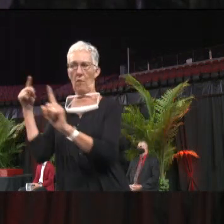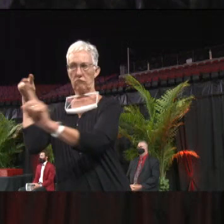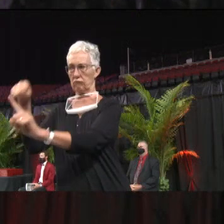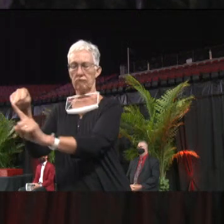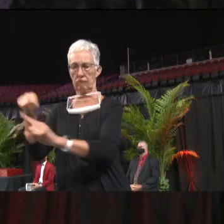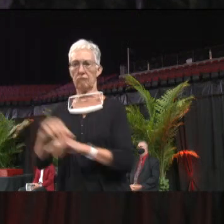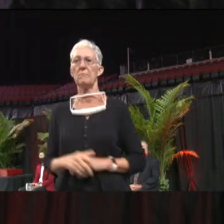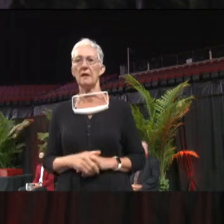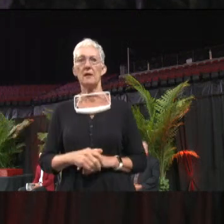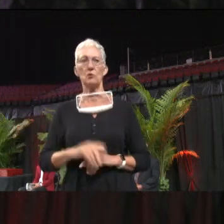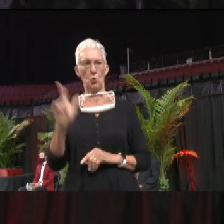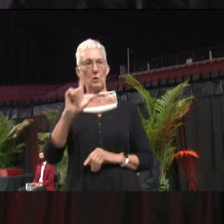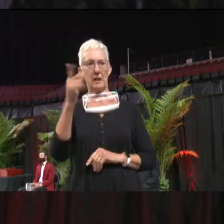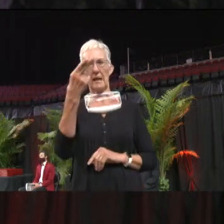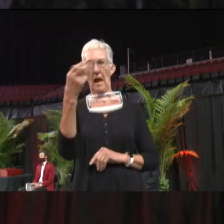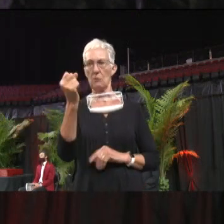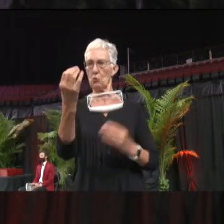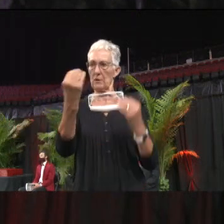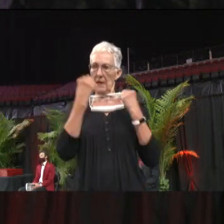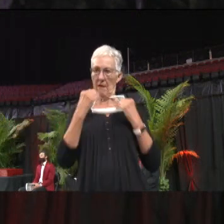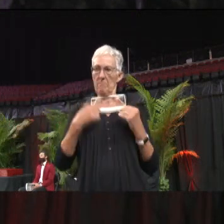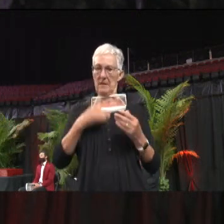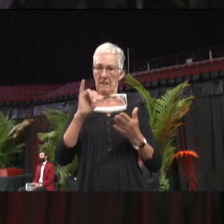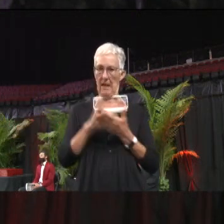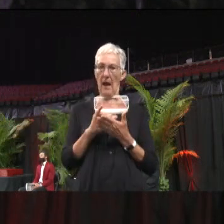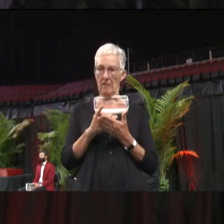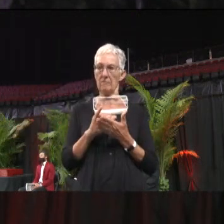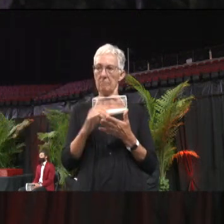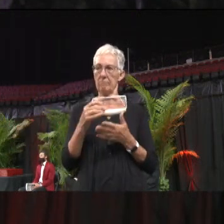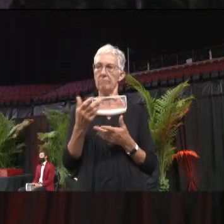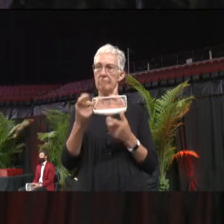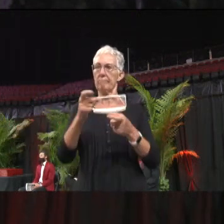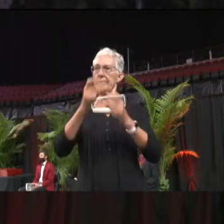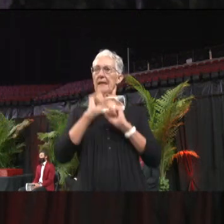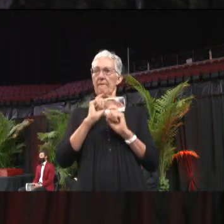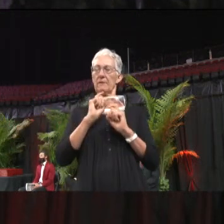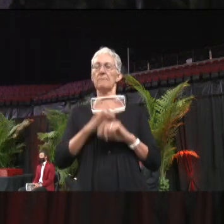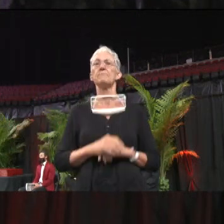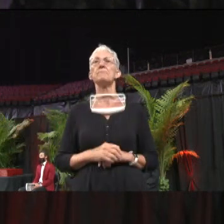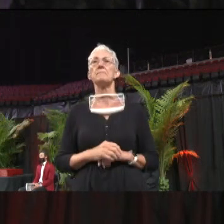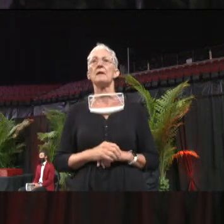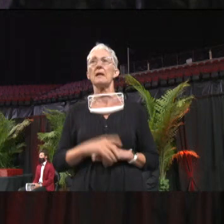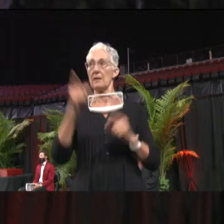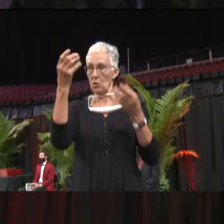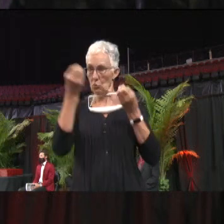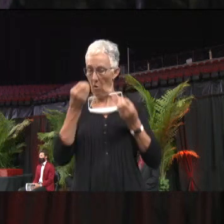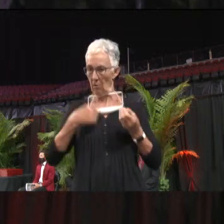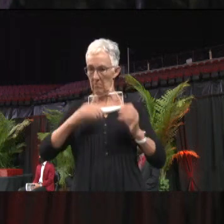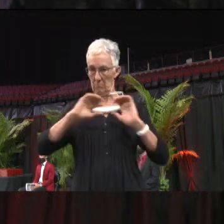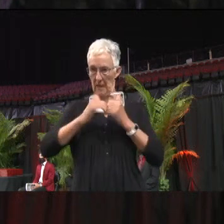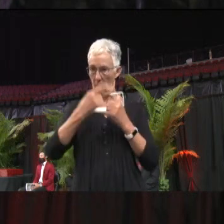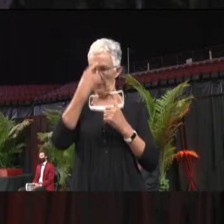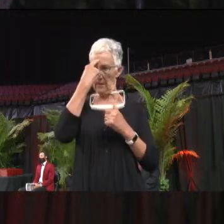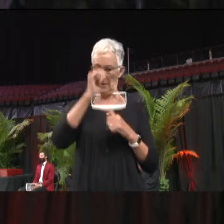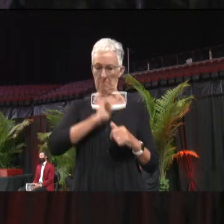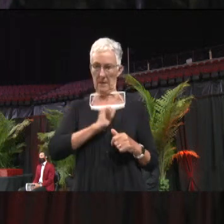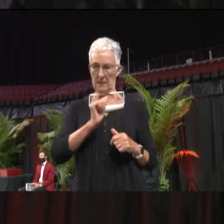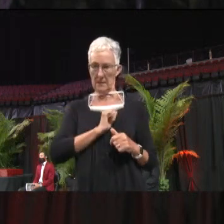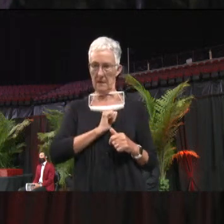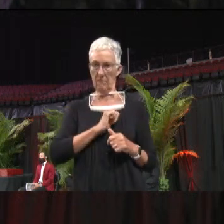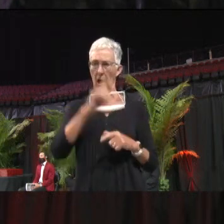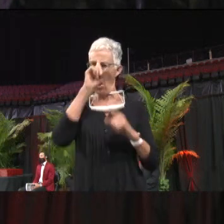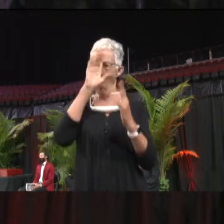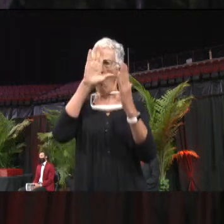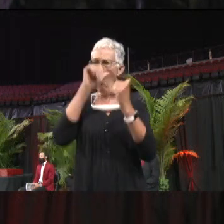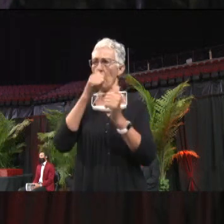and action. Lincoln High has taught me to think beyond the mindset that focuses only on myself. I hope everyone here has adopted this